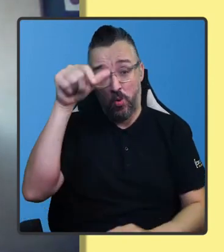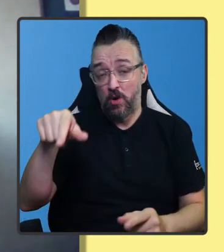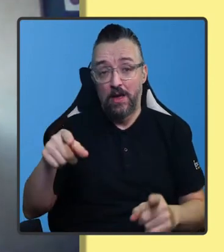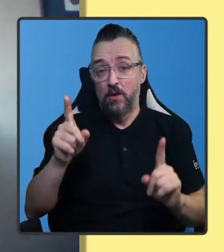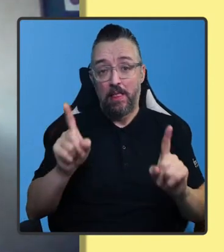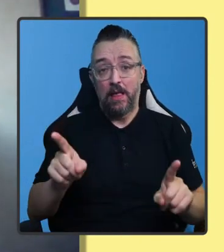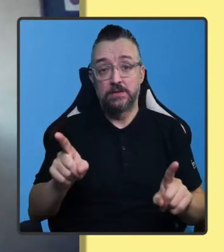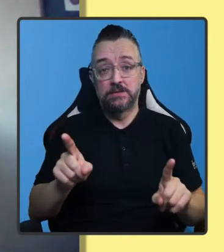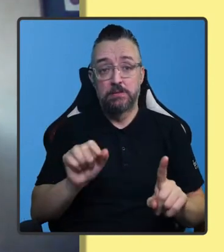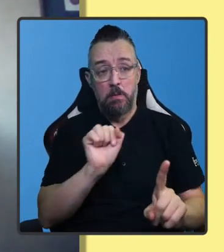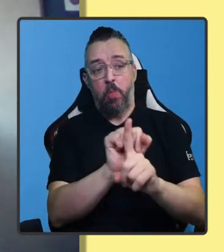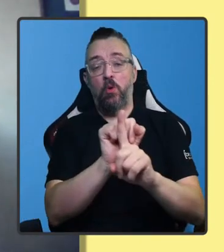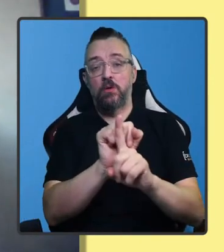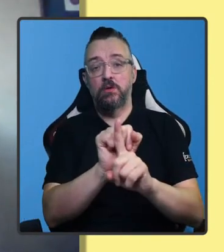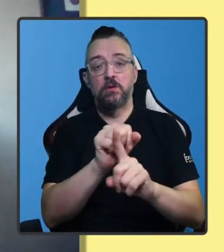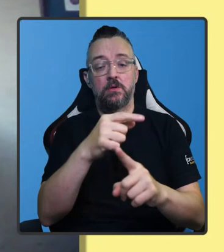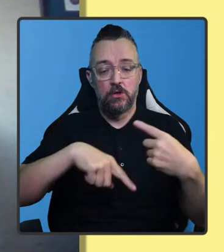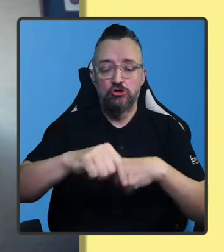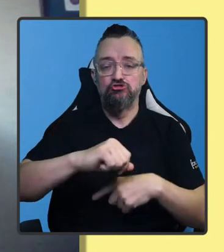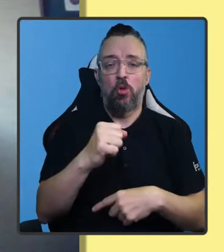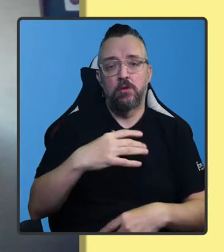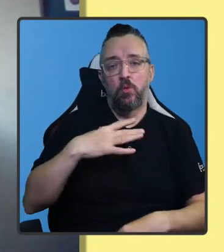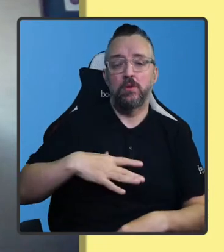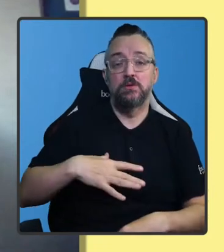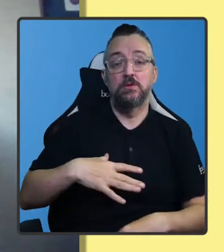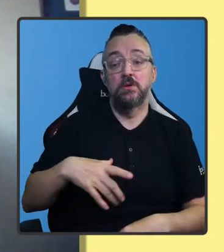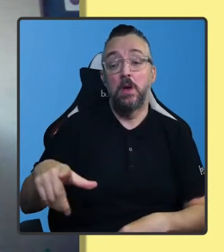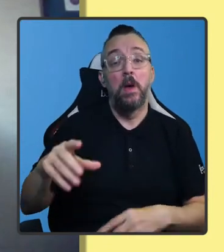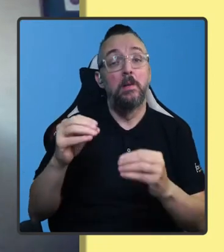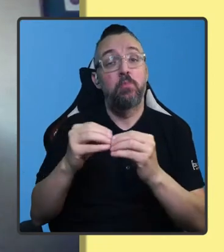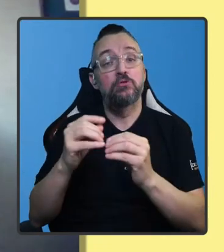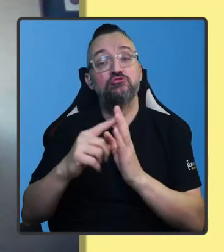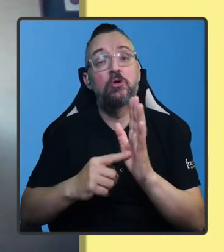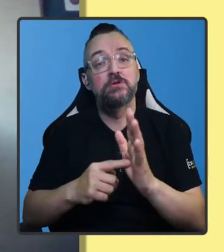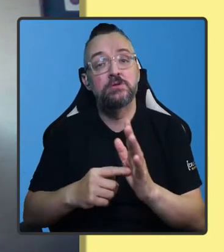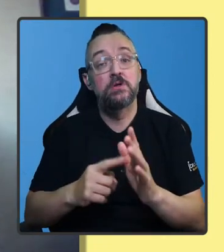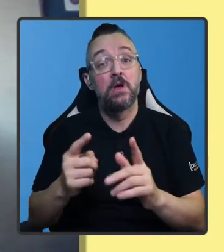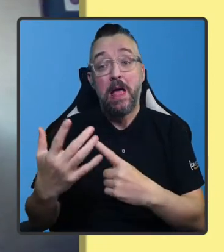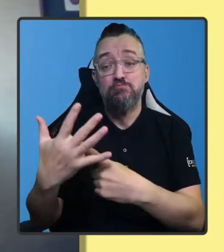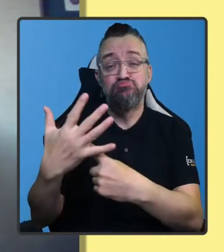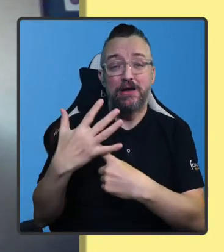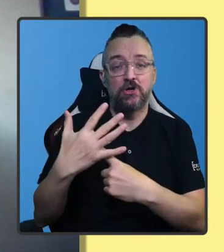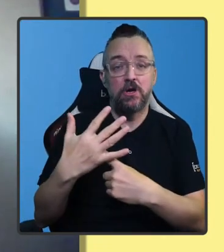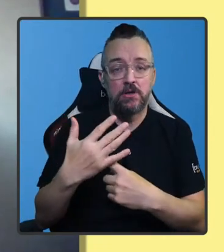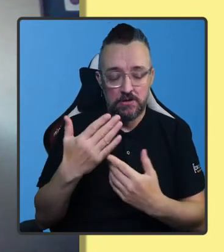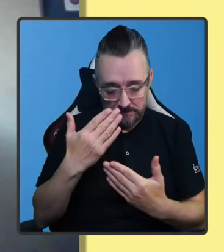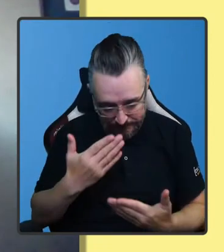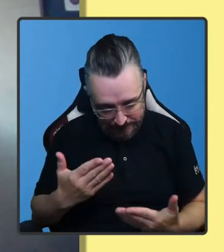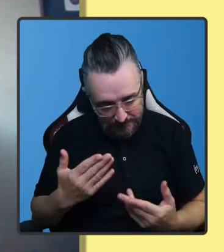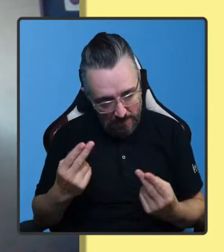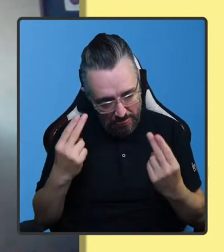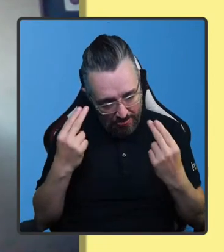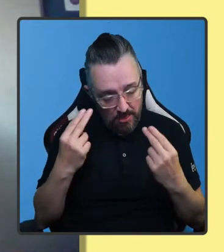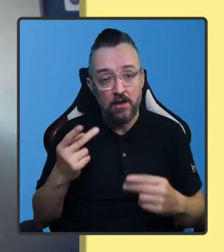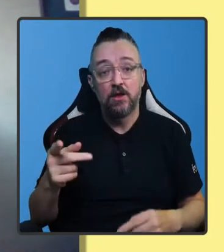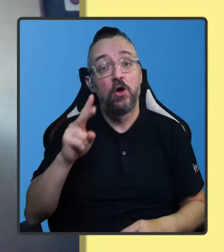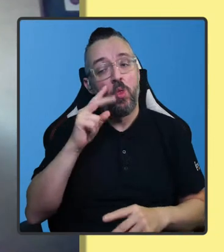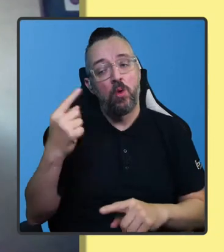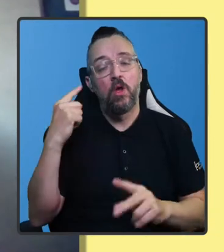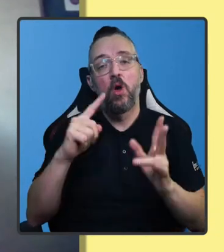Scotland. And what we do know is that Boris Johnson always bows to pressure. Just look at the scandalous Owen Paterson